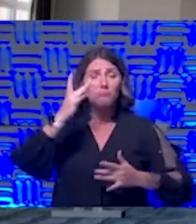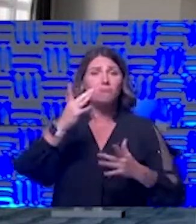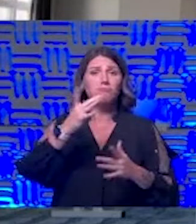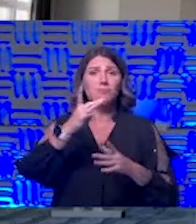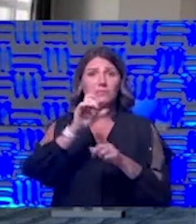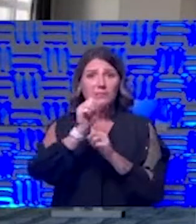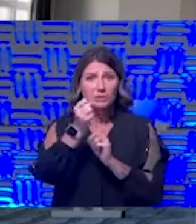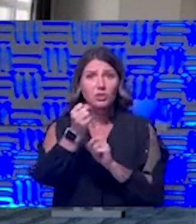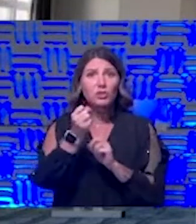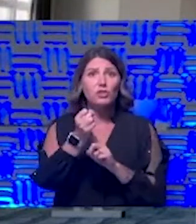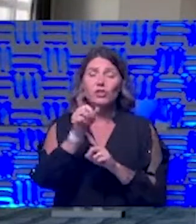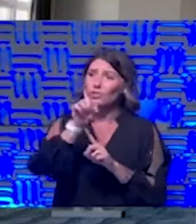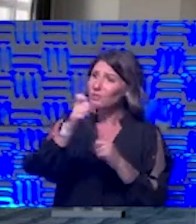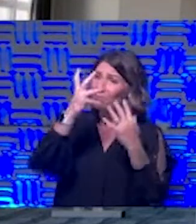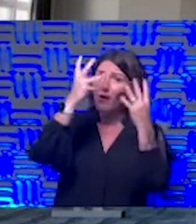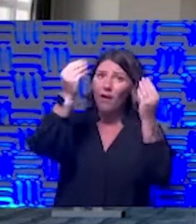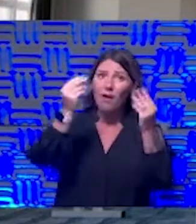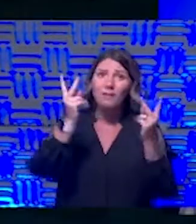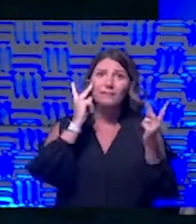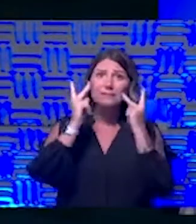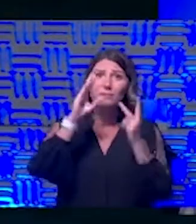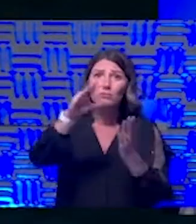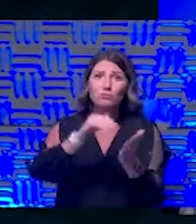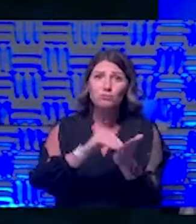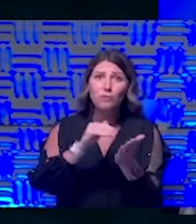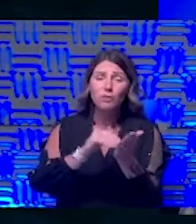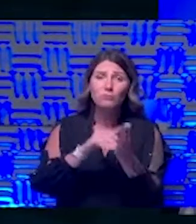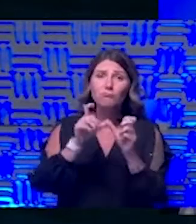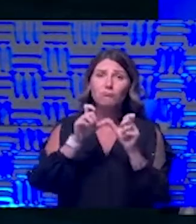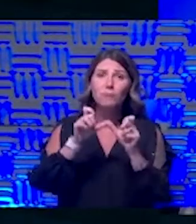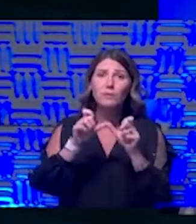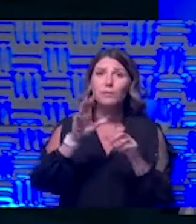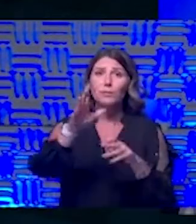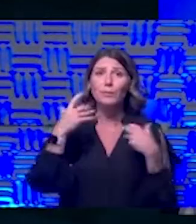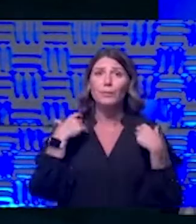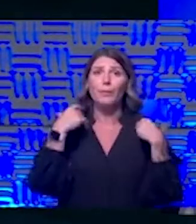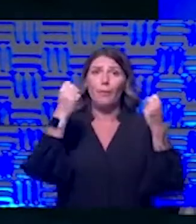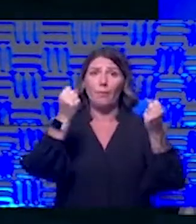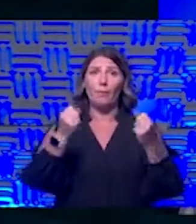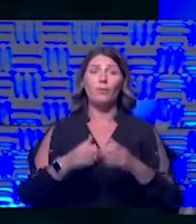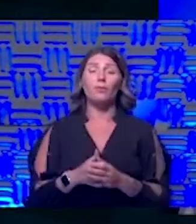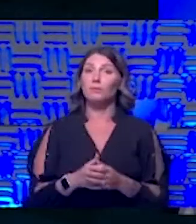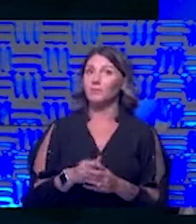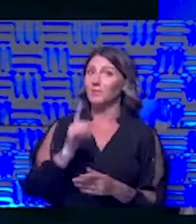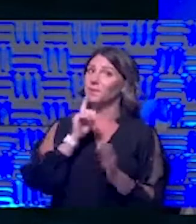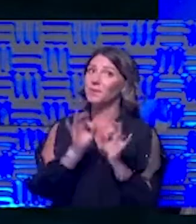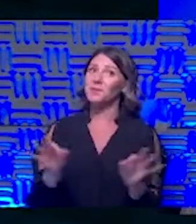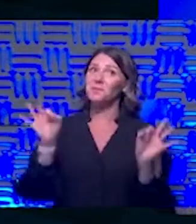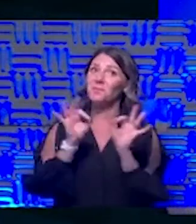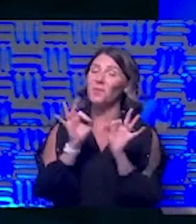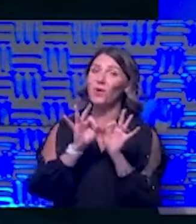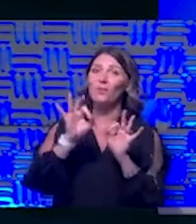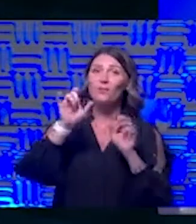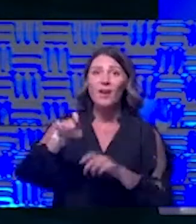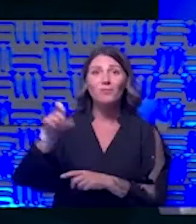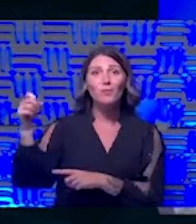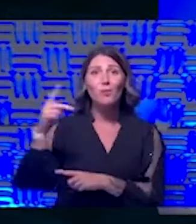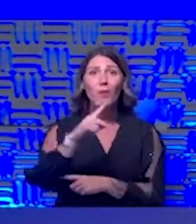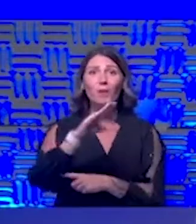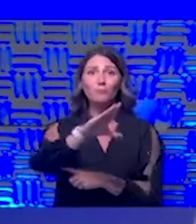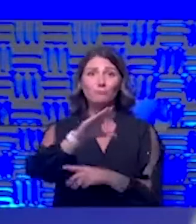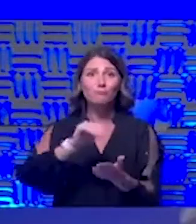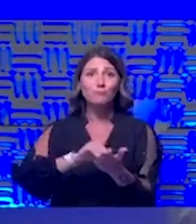these clinics and see your physicians and keep yourself healthy. So important. You got to do it. You got to get back to healthcare.